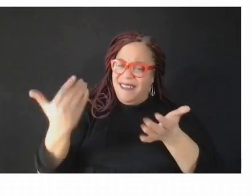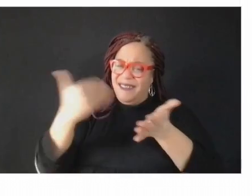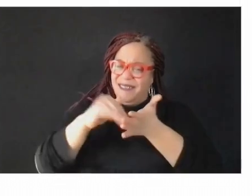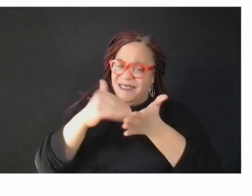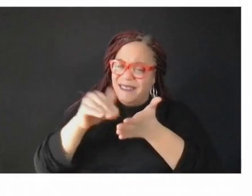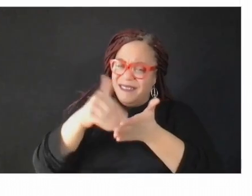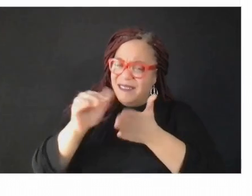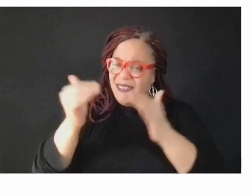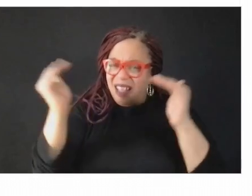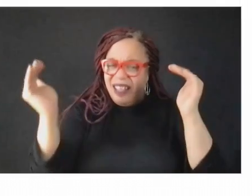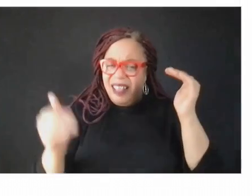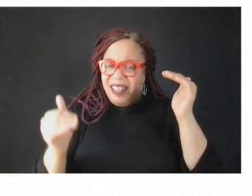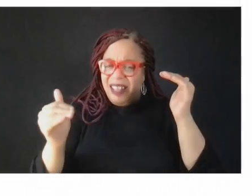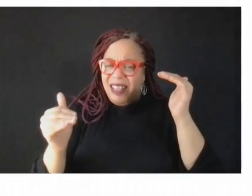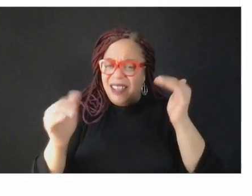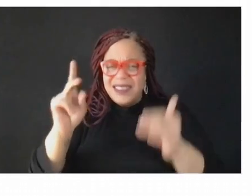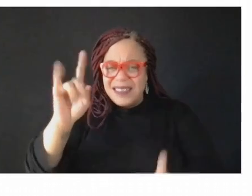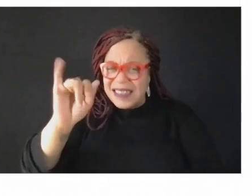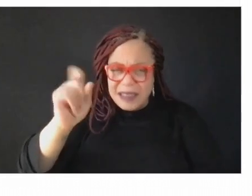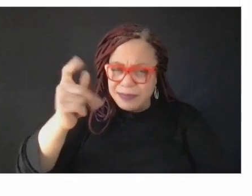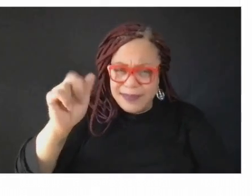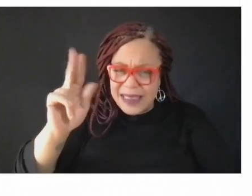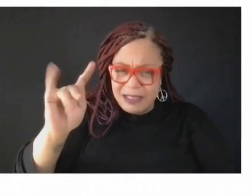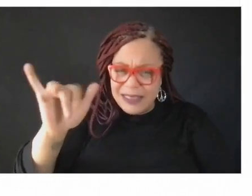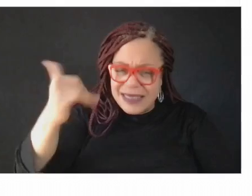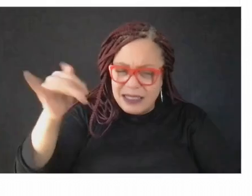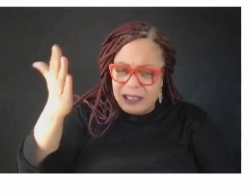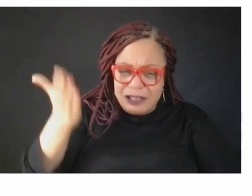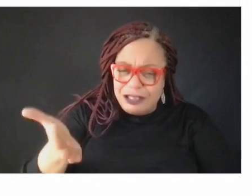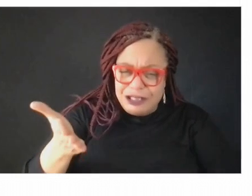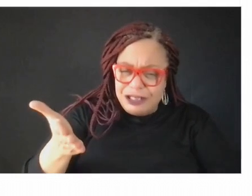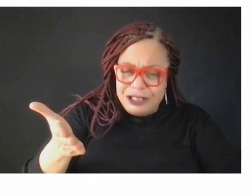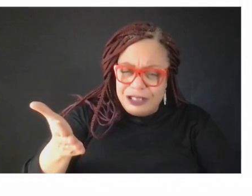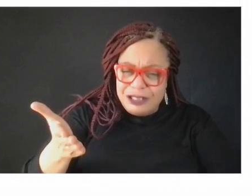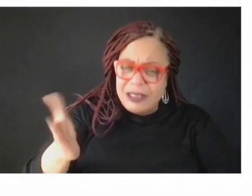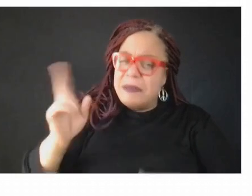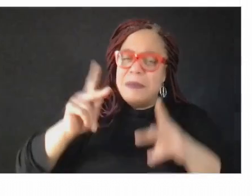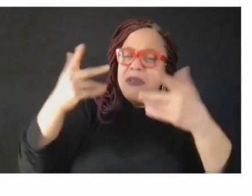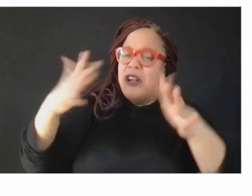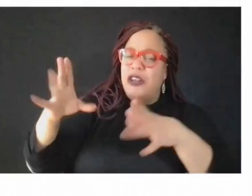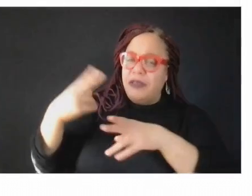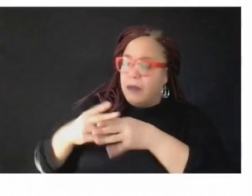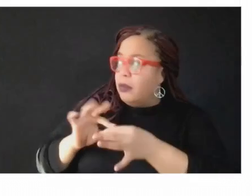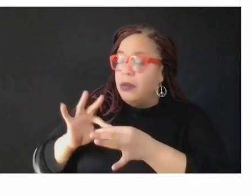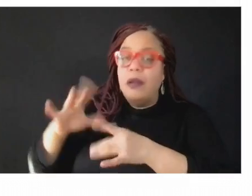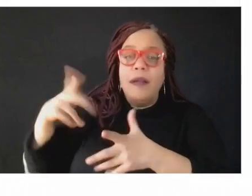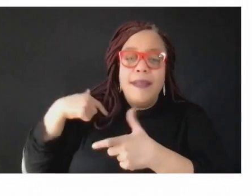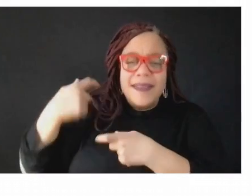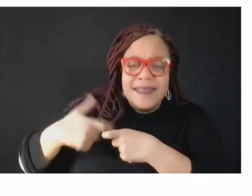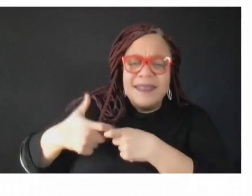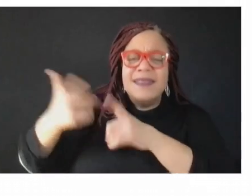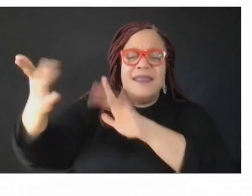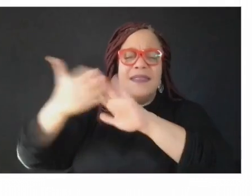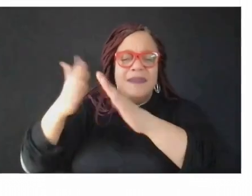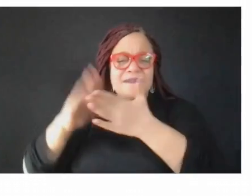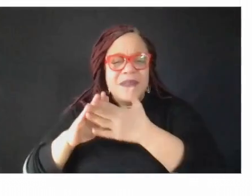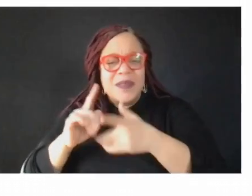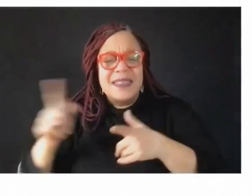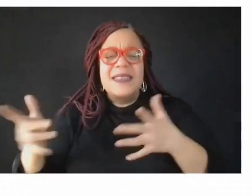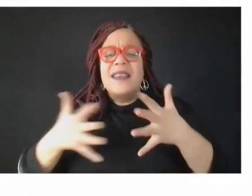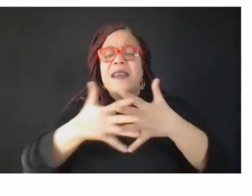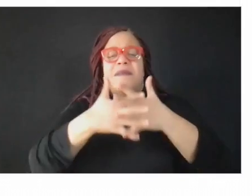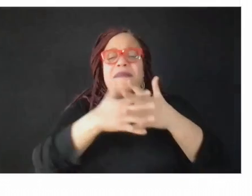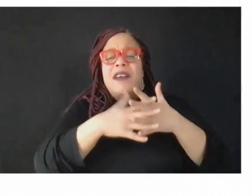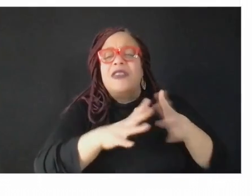people talk about that with Latino communities, with our American Indian, Native American, and